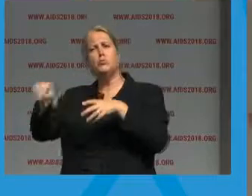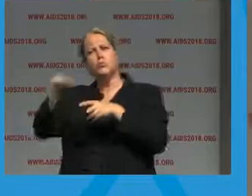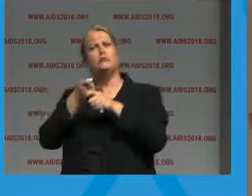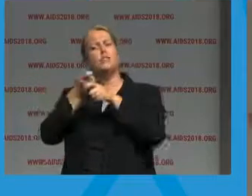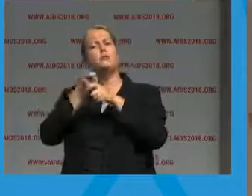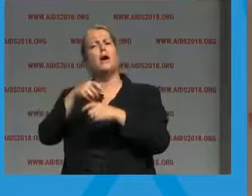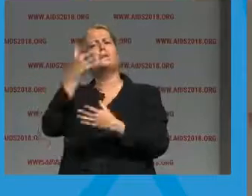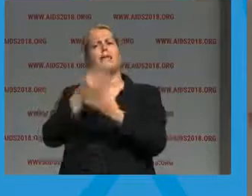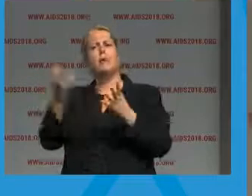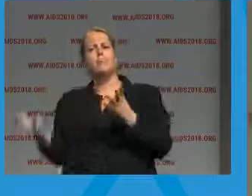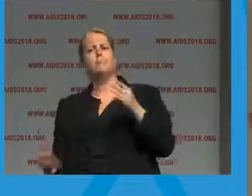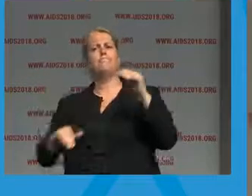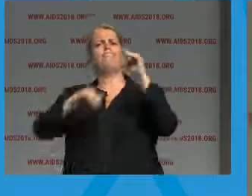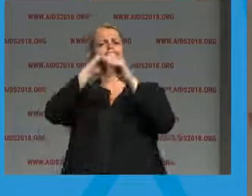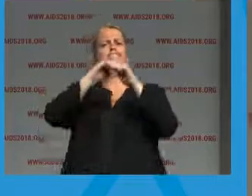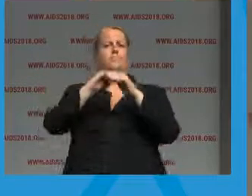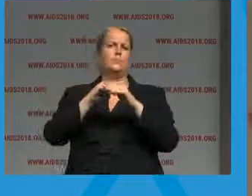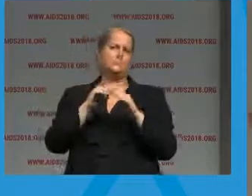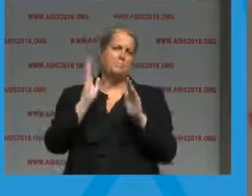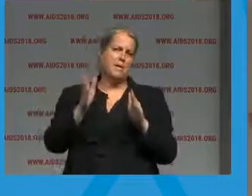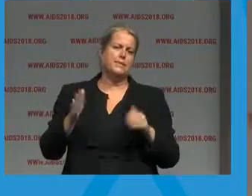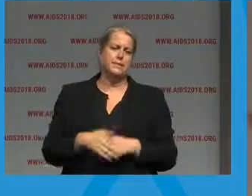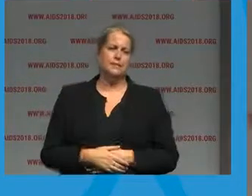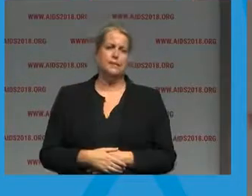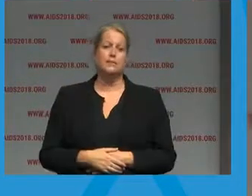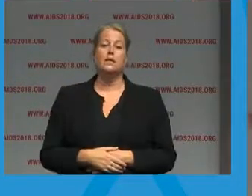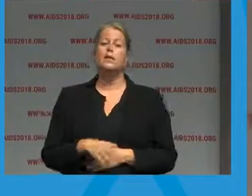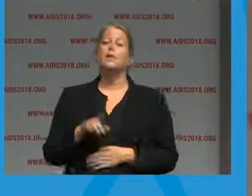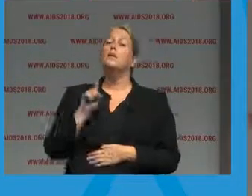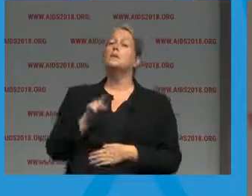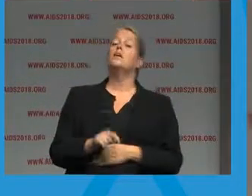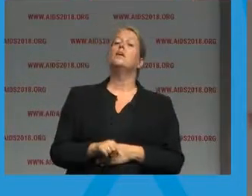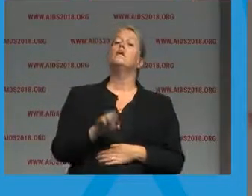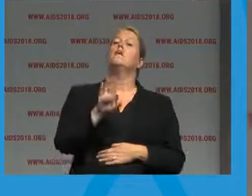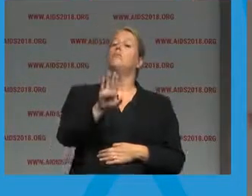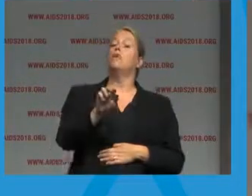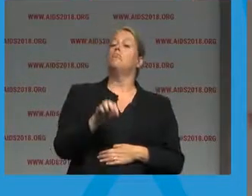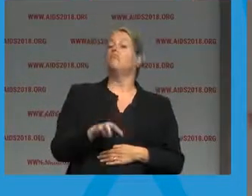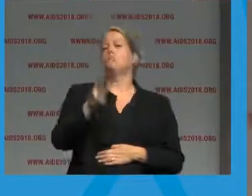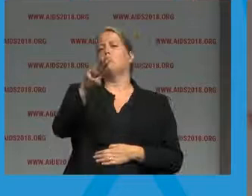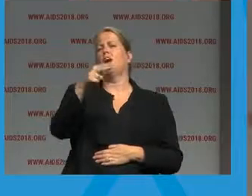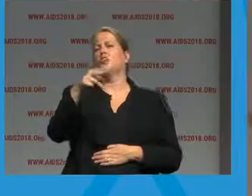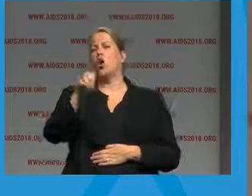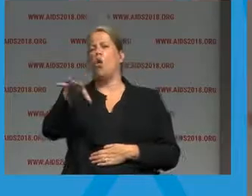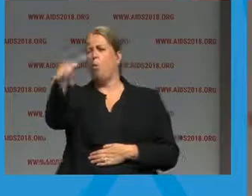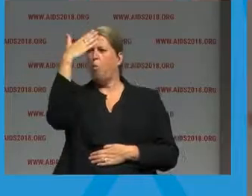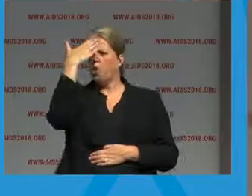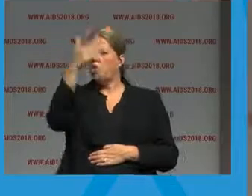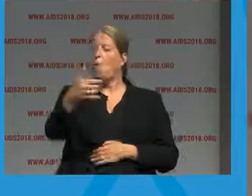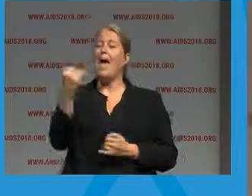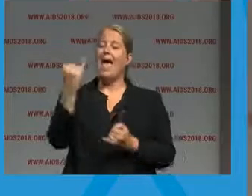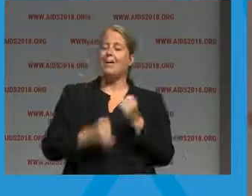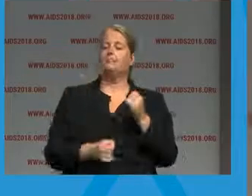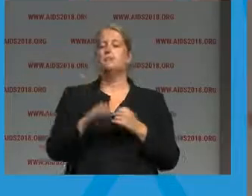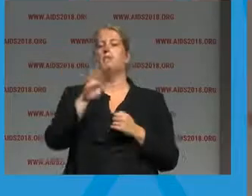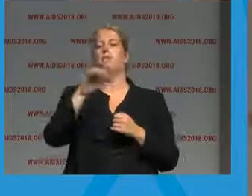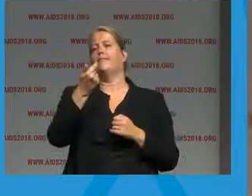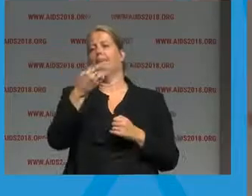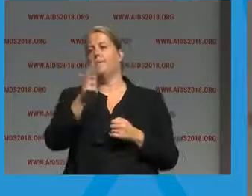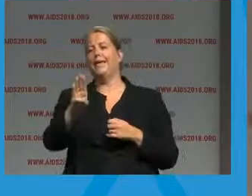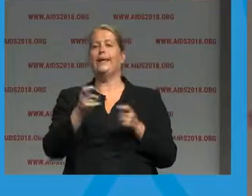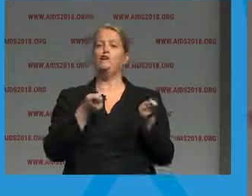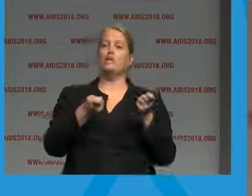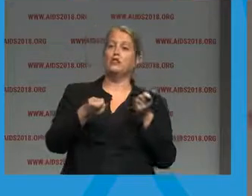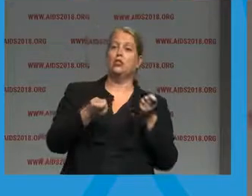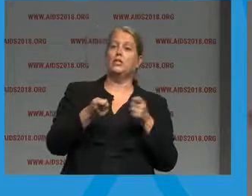For that, WHO put the End TB strategy, which most of us are aware of, But like any other development